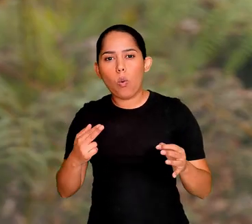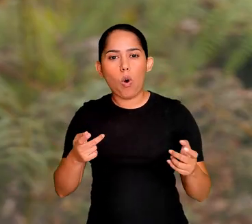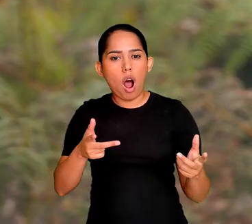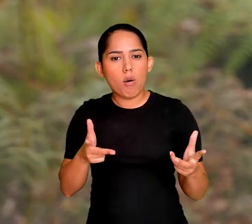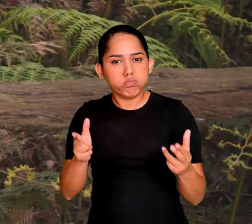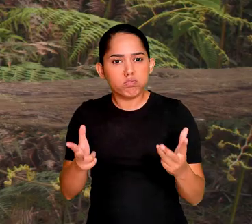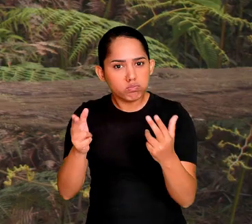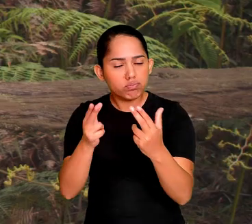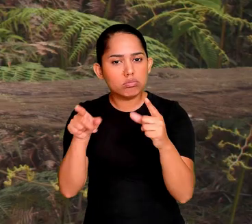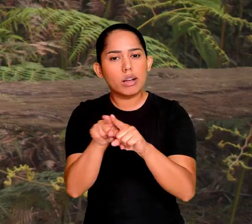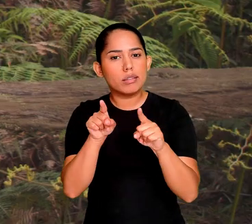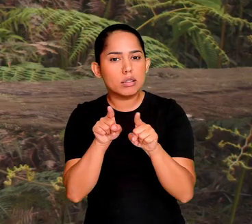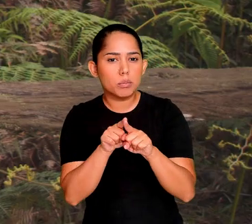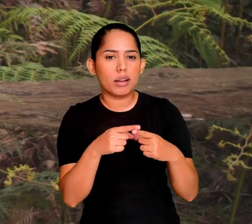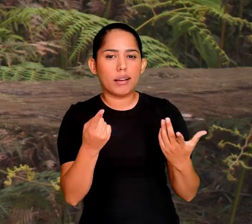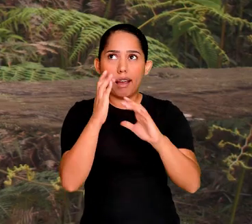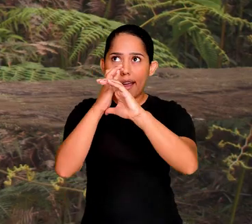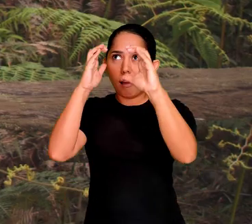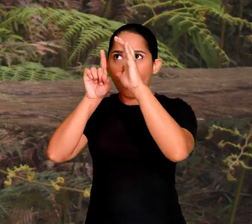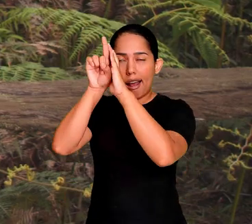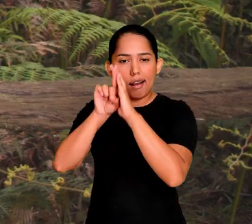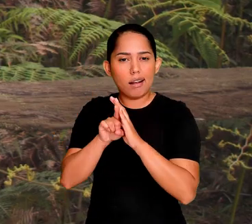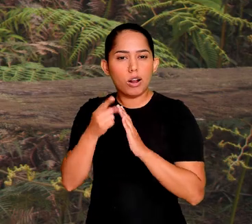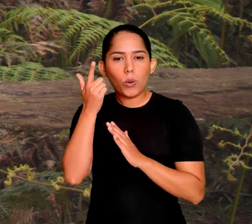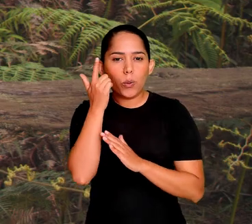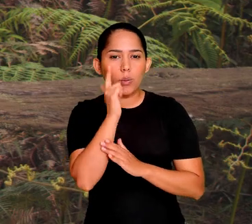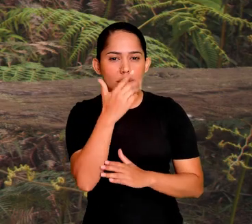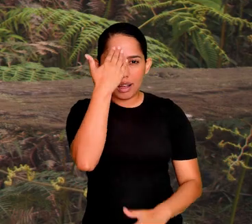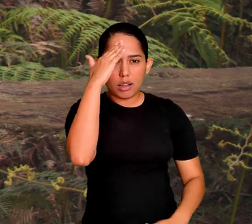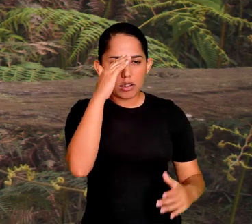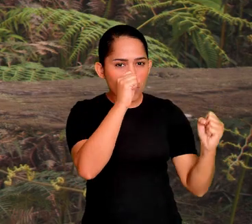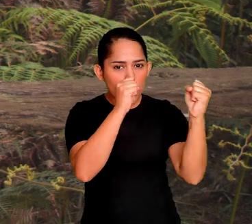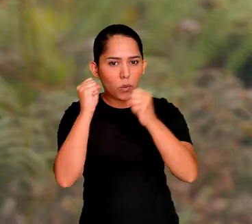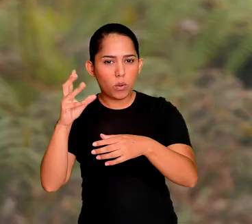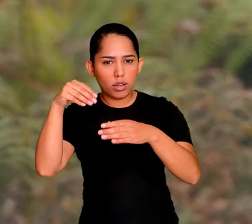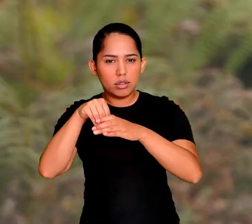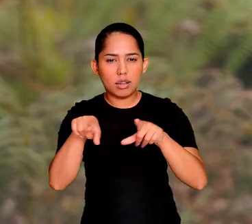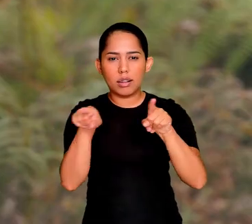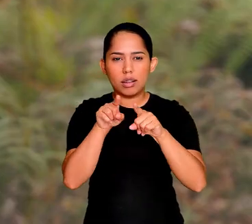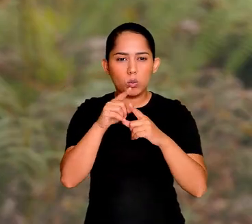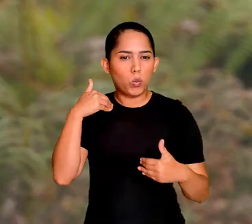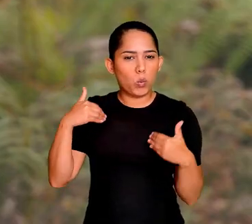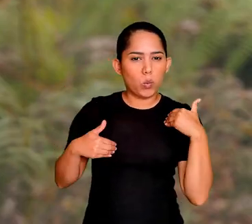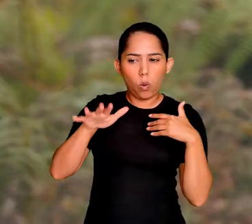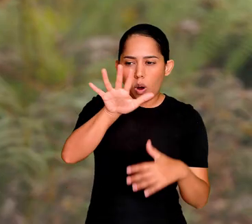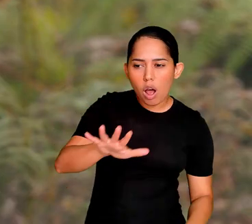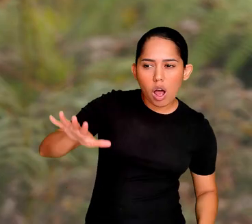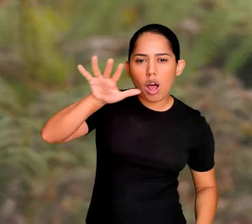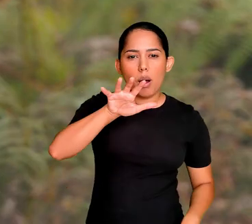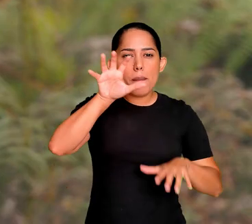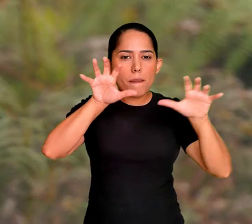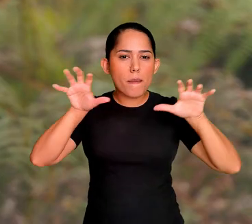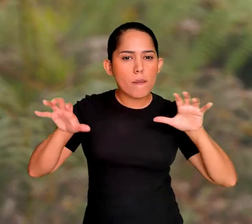um transplante. A partir da astronomia, eu compreendo as forças que estão atuando, os corpos, a relação entre